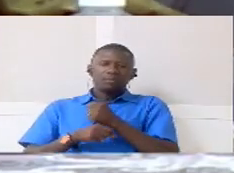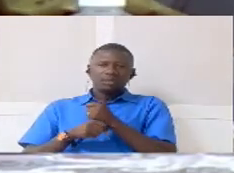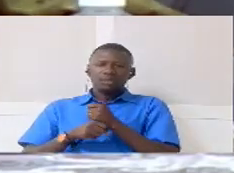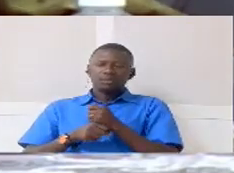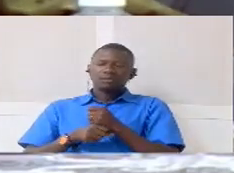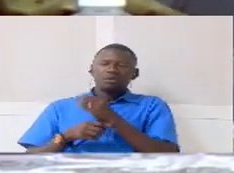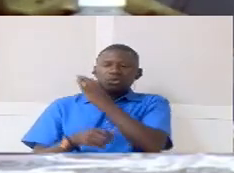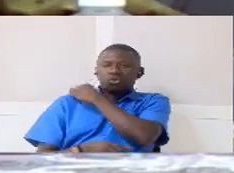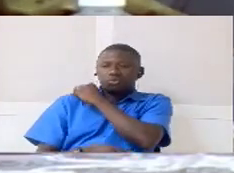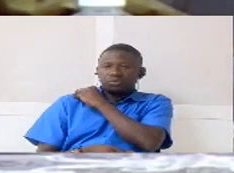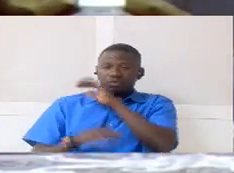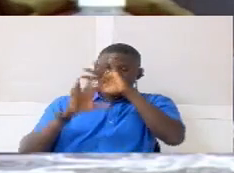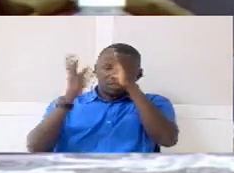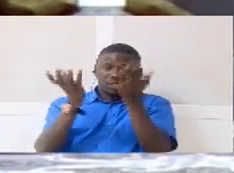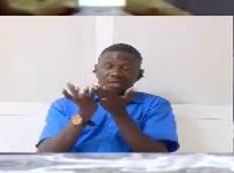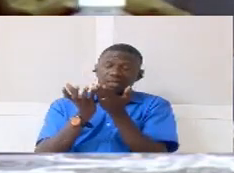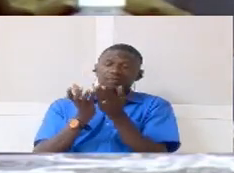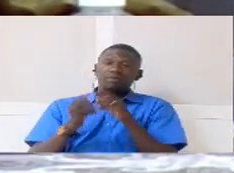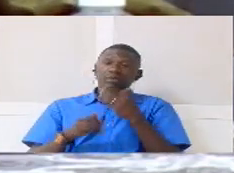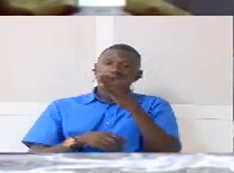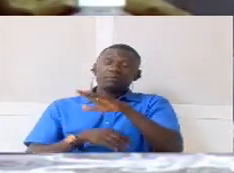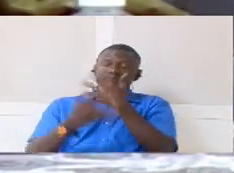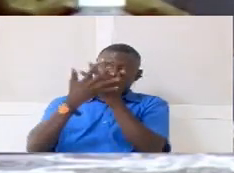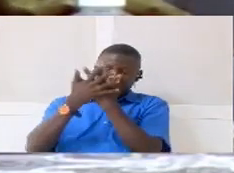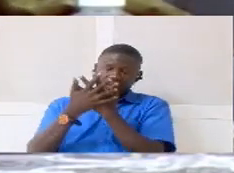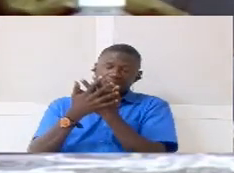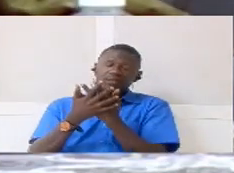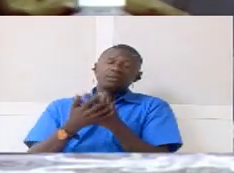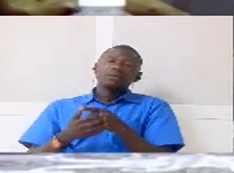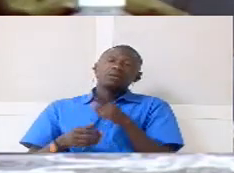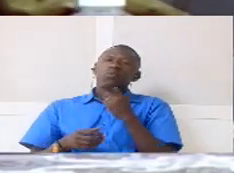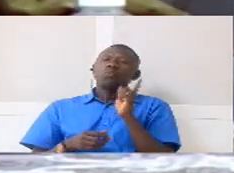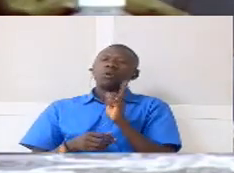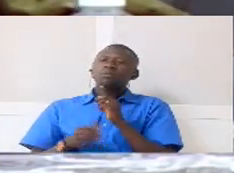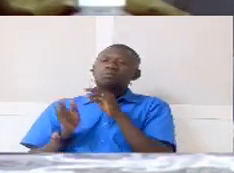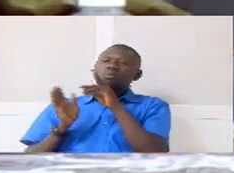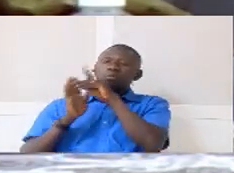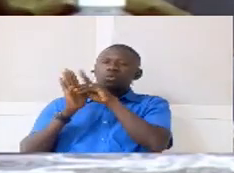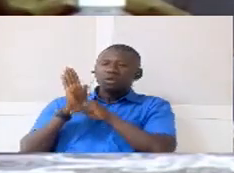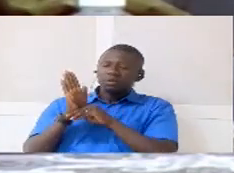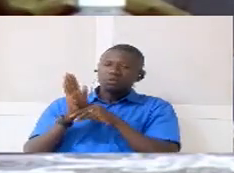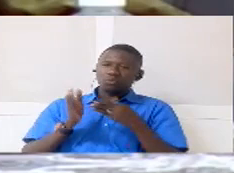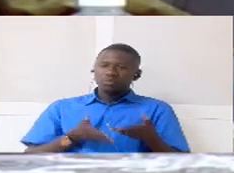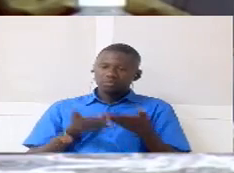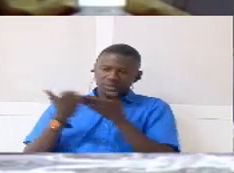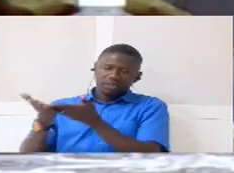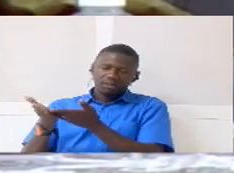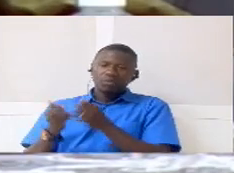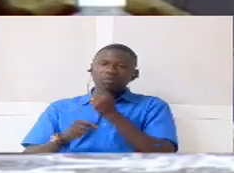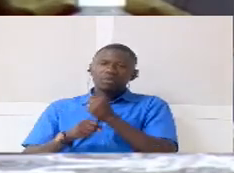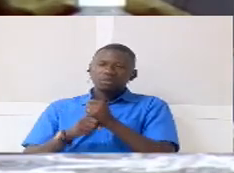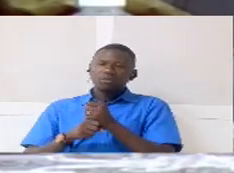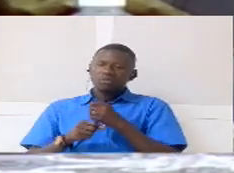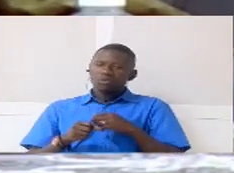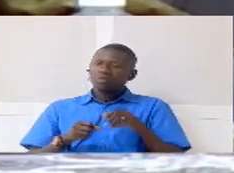Commissioner General for the prisons, what programs have you put in place to ensure that you will cover not only the juveniles, but